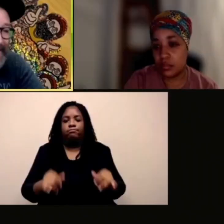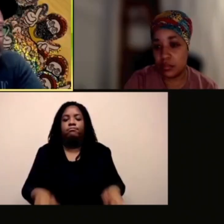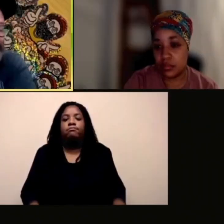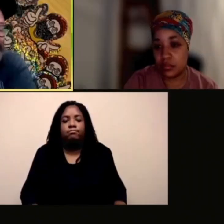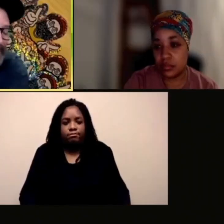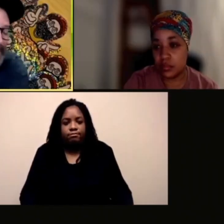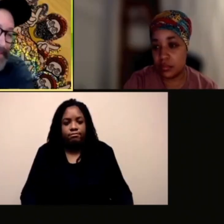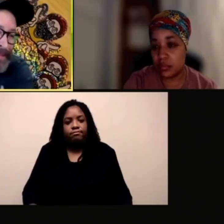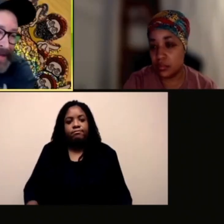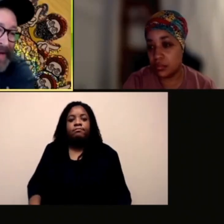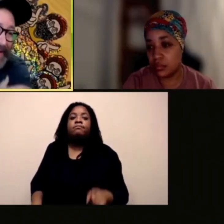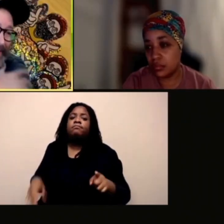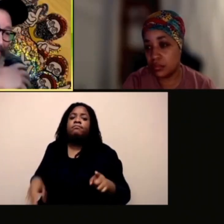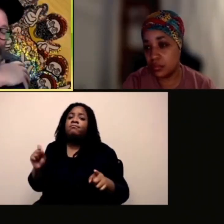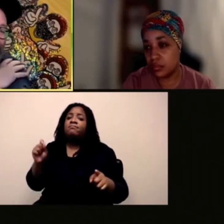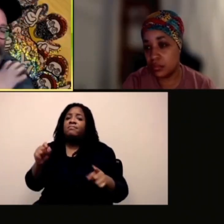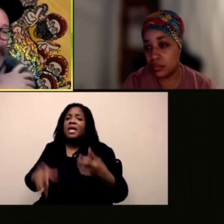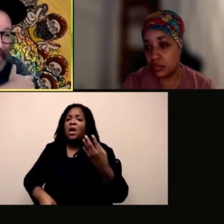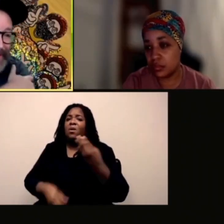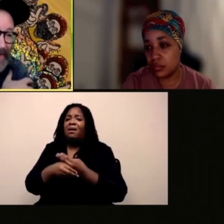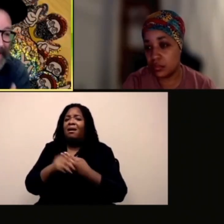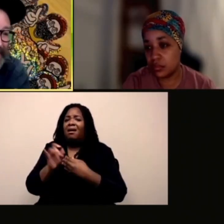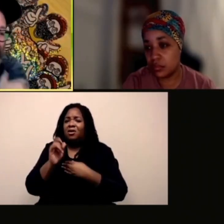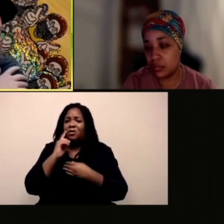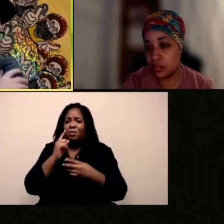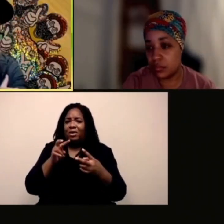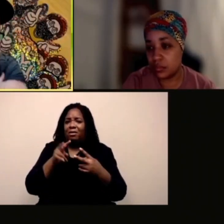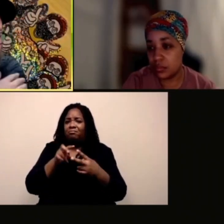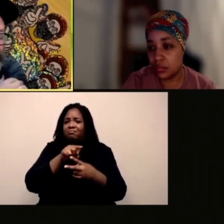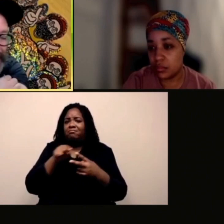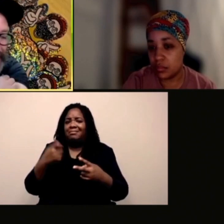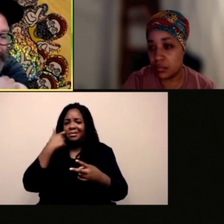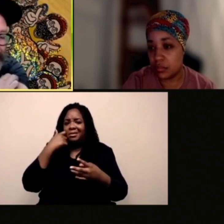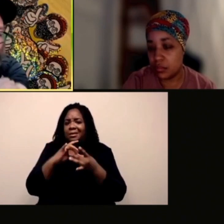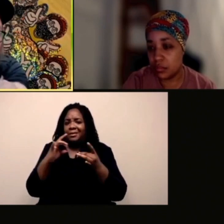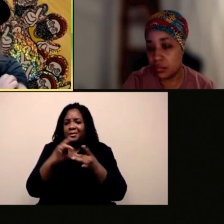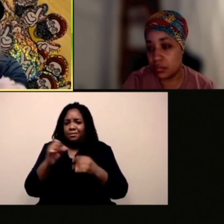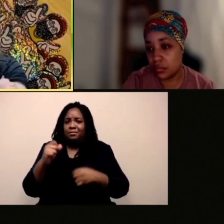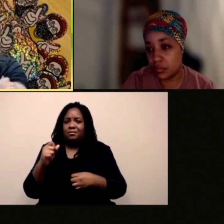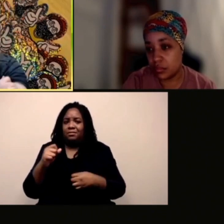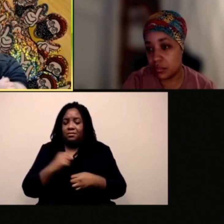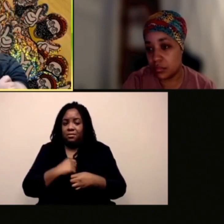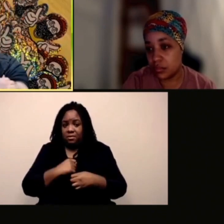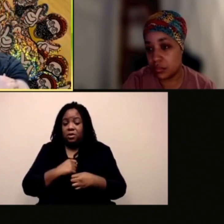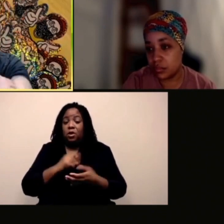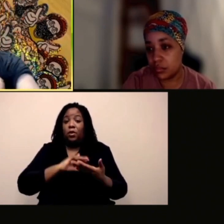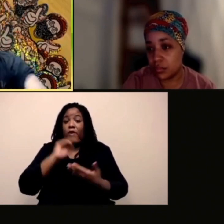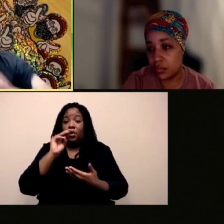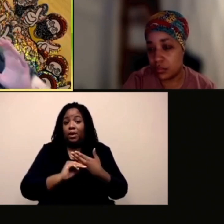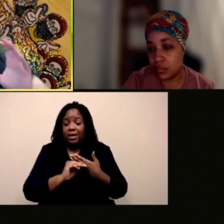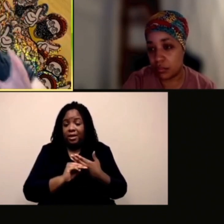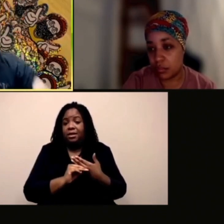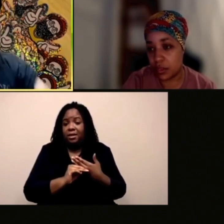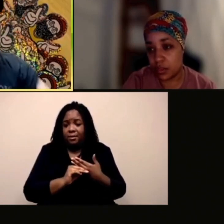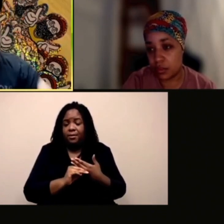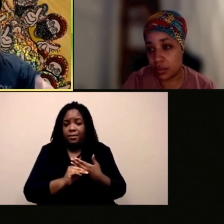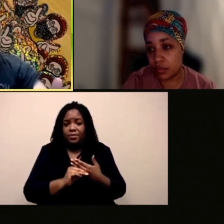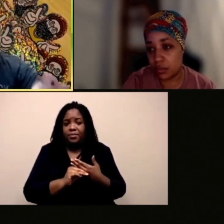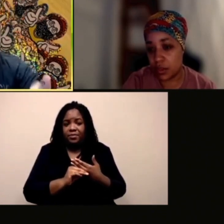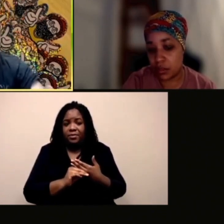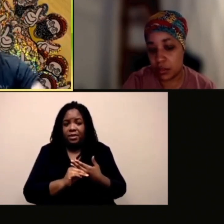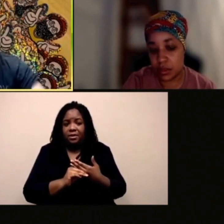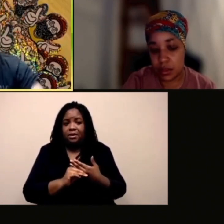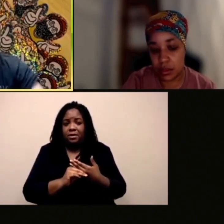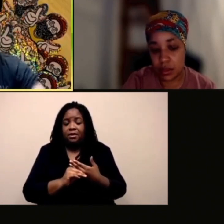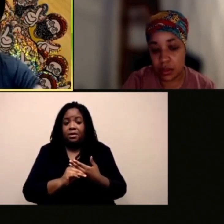Yeah, I think piggybacking on what both of them are saying, for me, like the curriculum is really, you know, and you've had